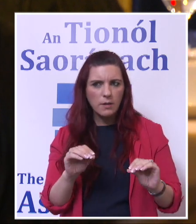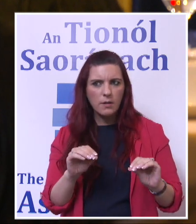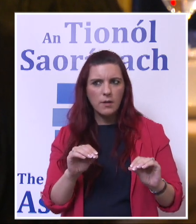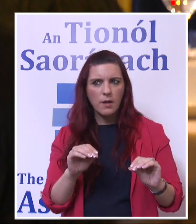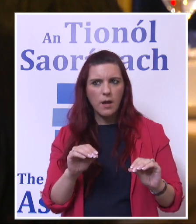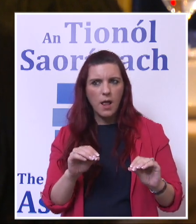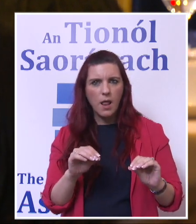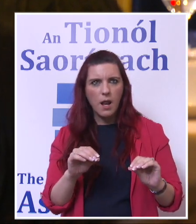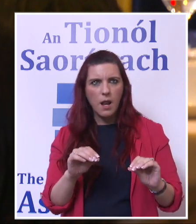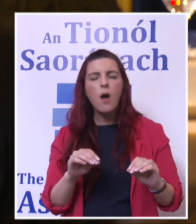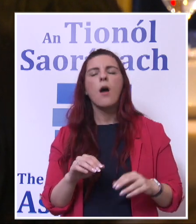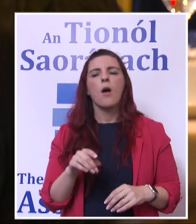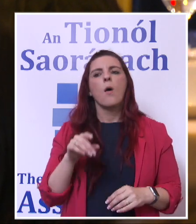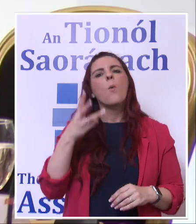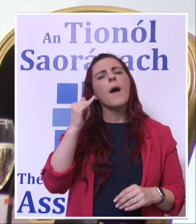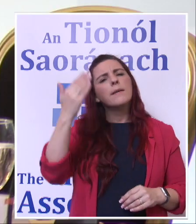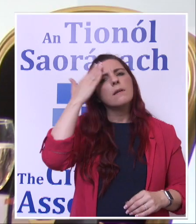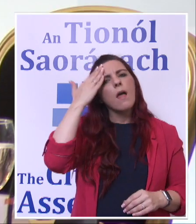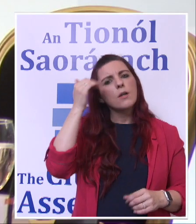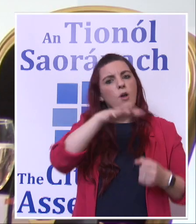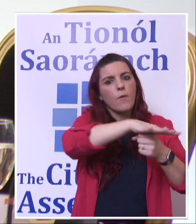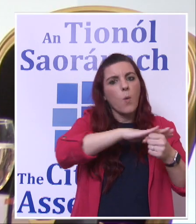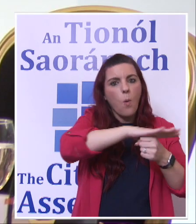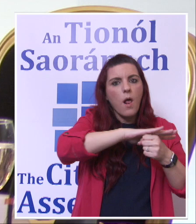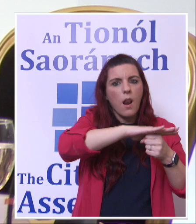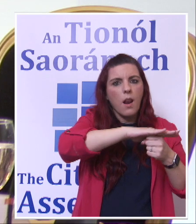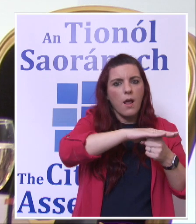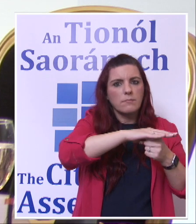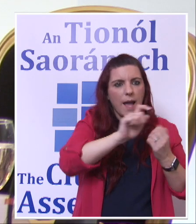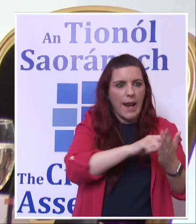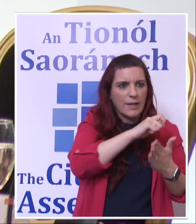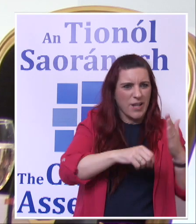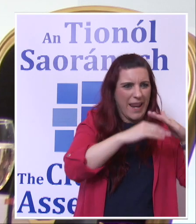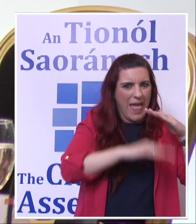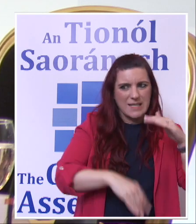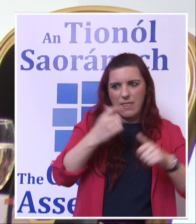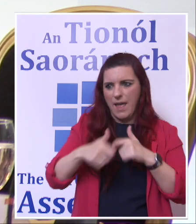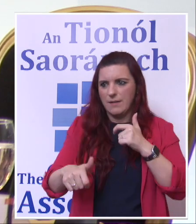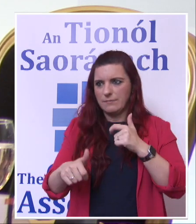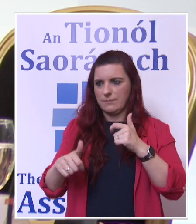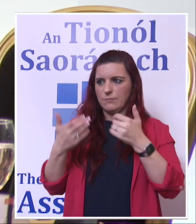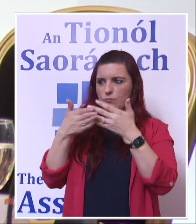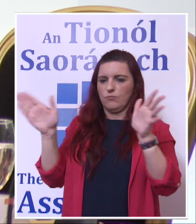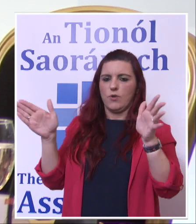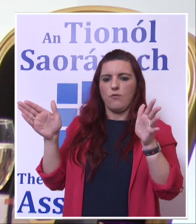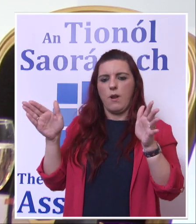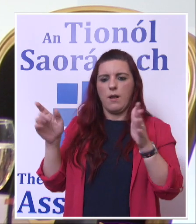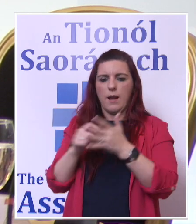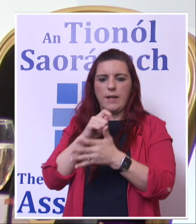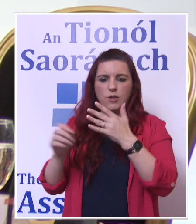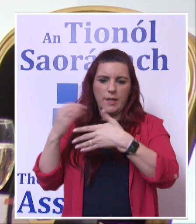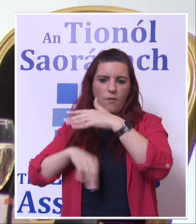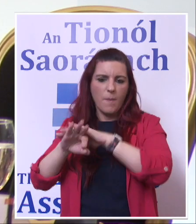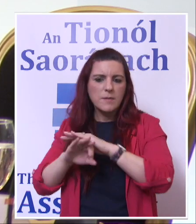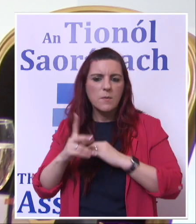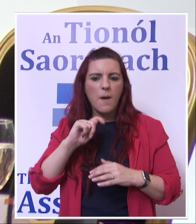elections than in the case of general elections? And, when I was working, thinking about that and answering it was,